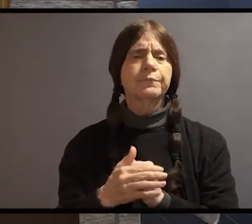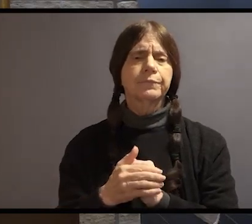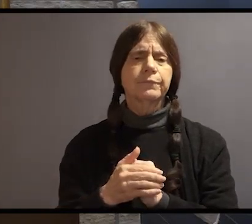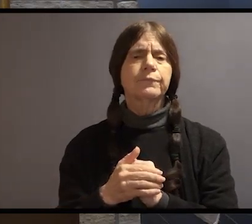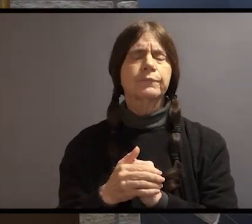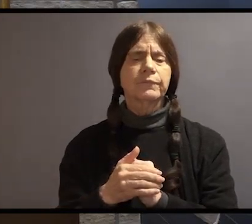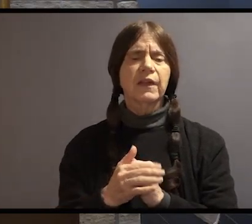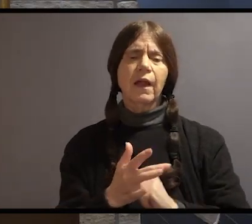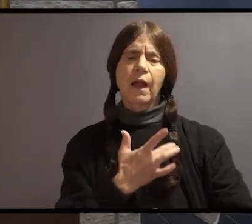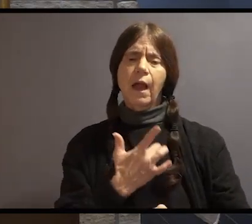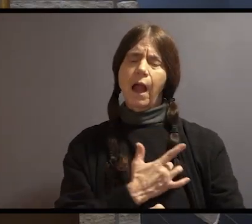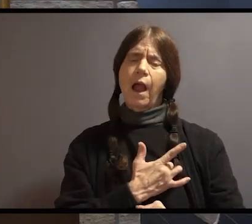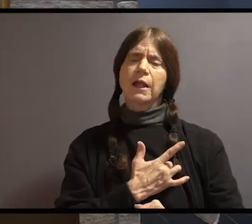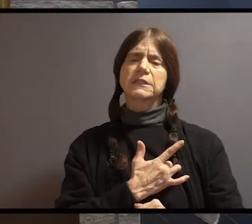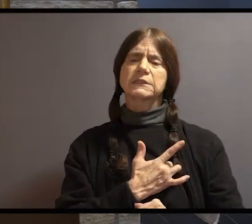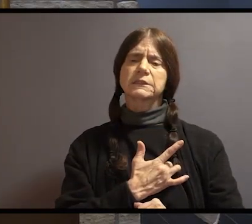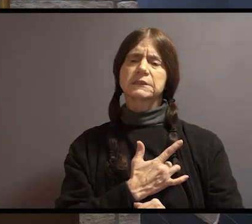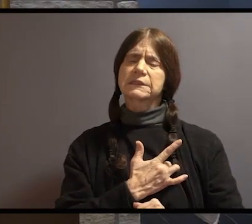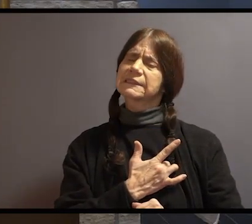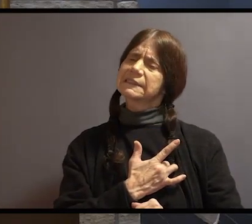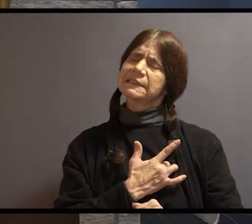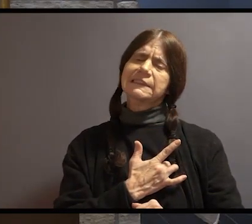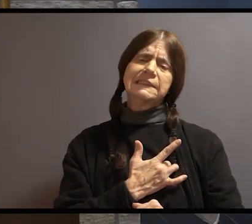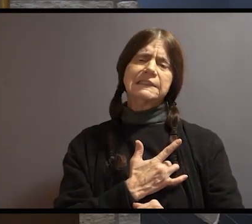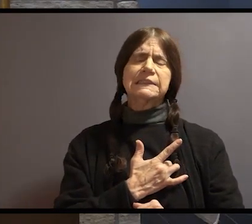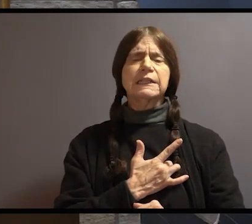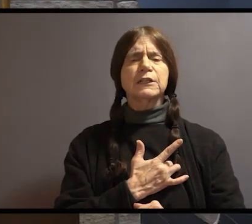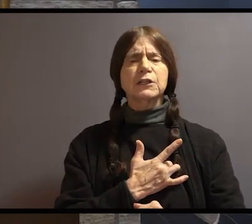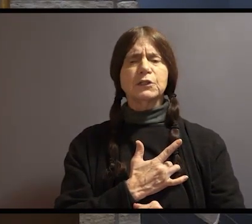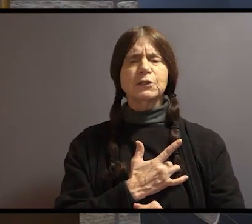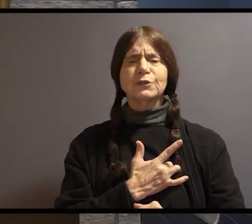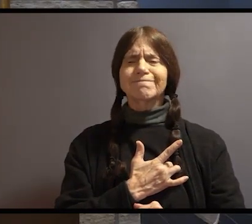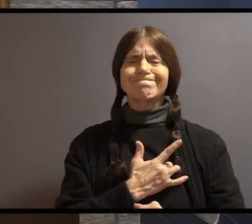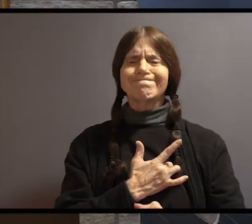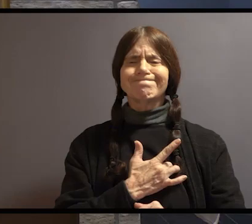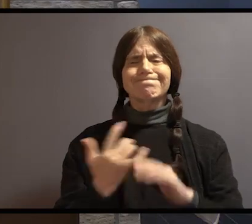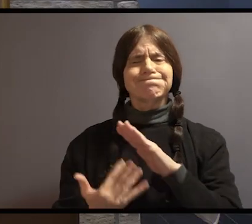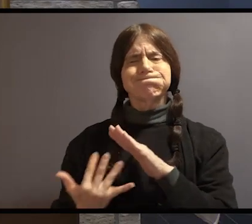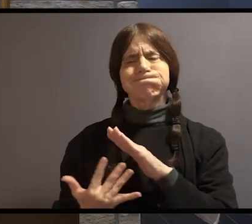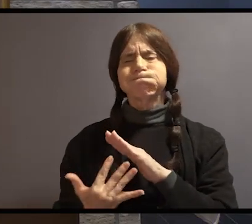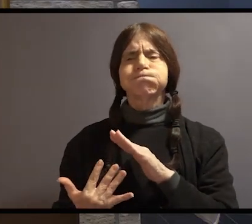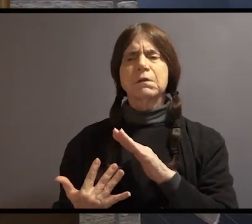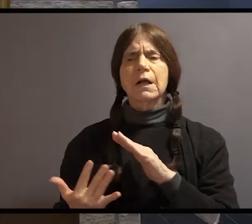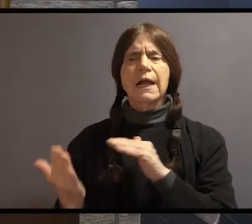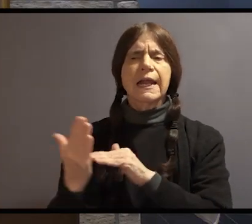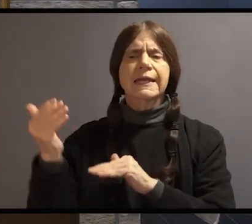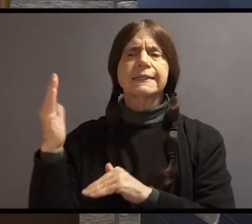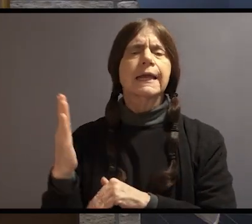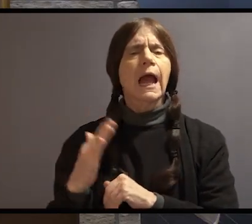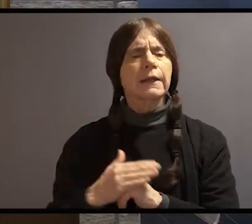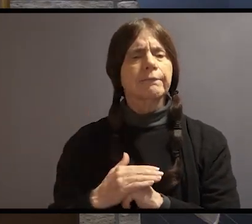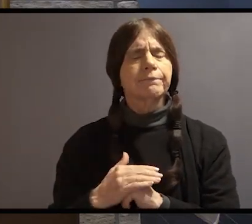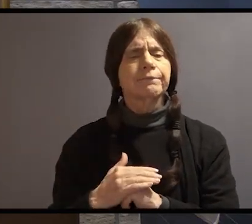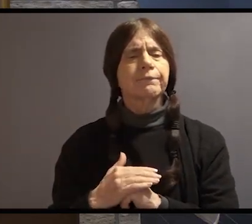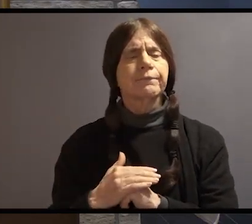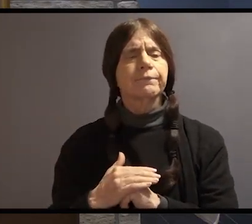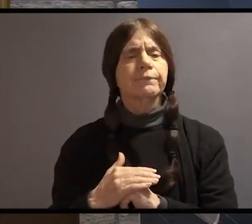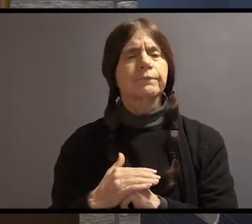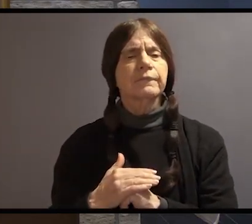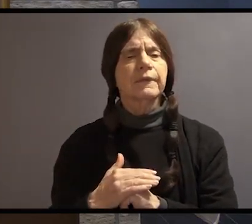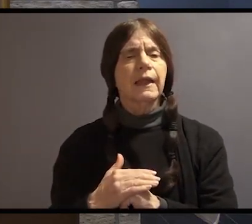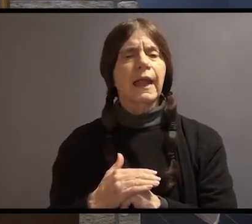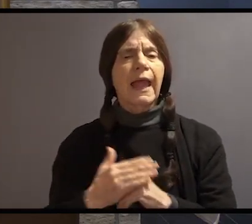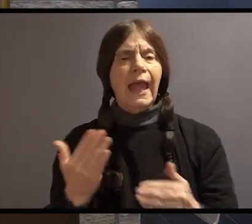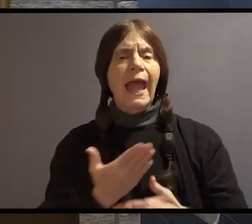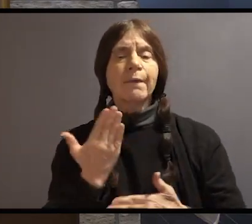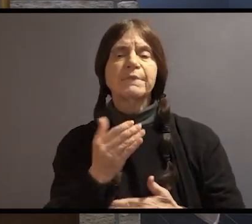And the sin in our hearts causes us to begrudge God's generosity. And even more so, my friends, think about this. How